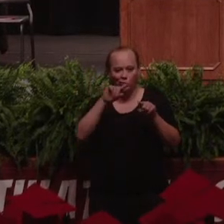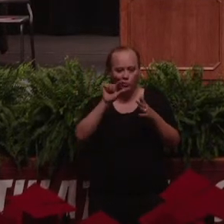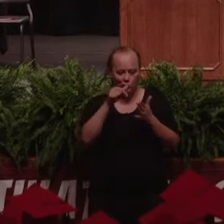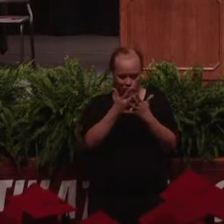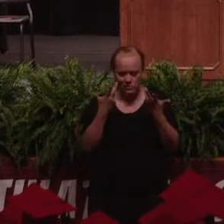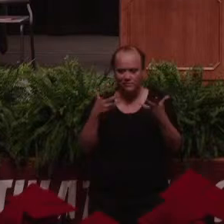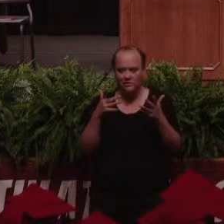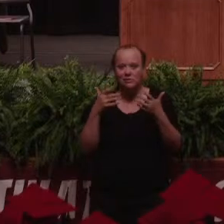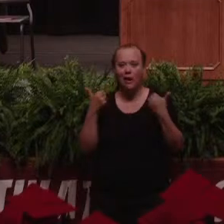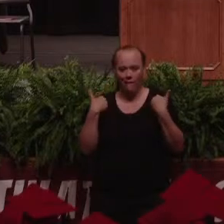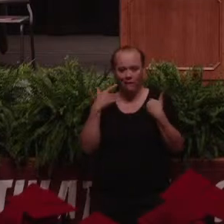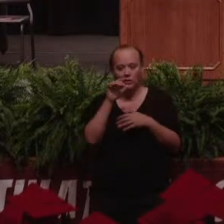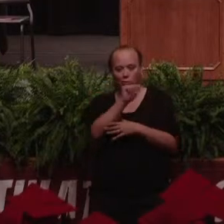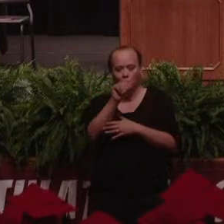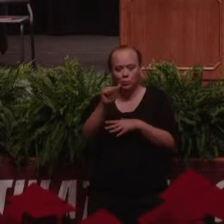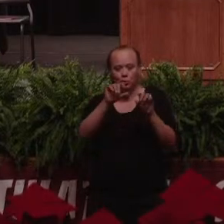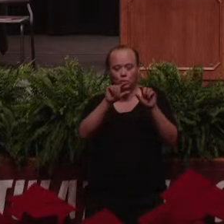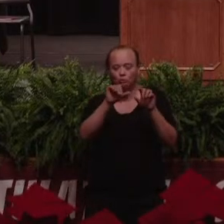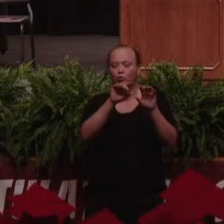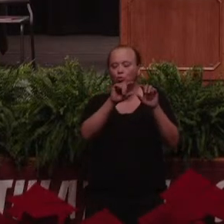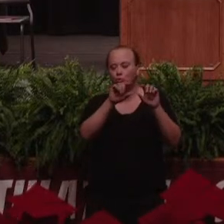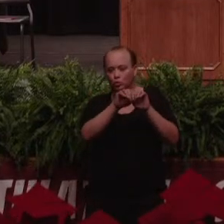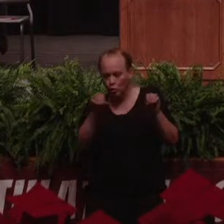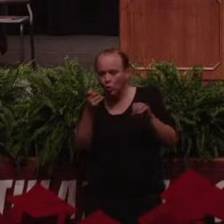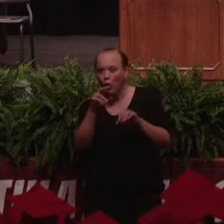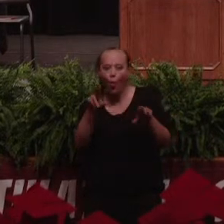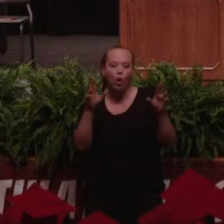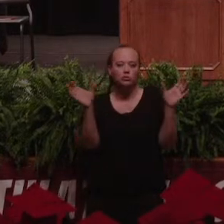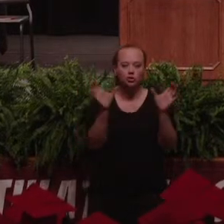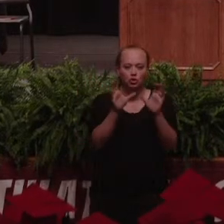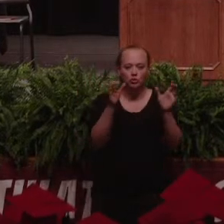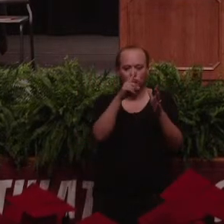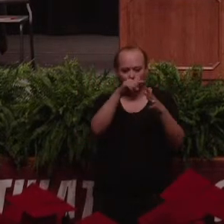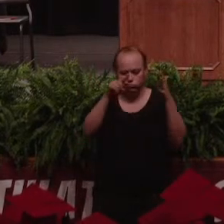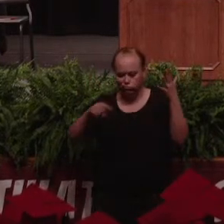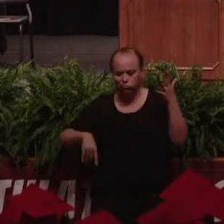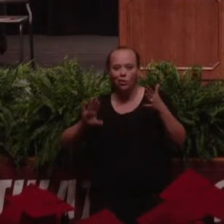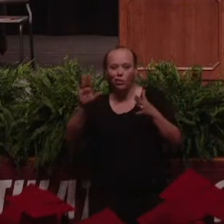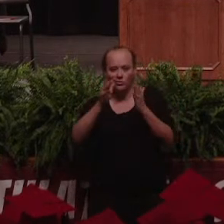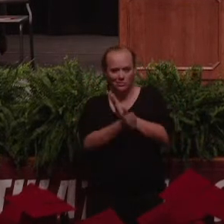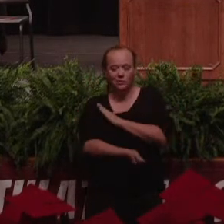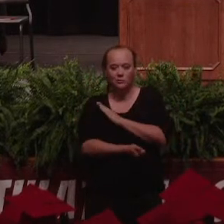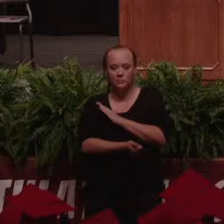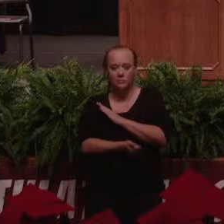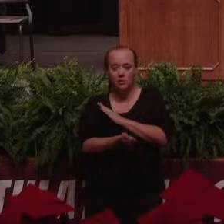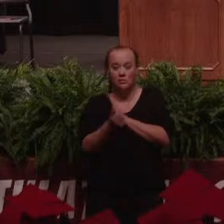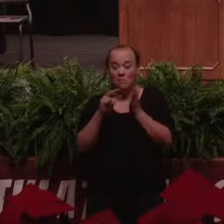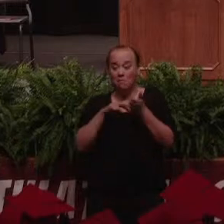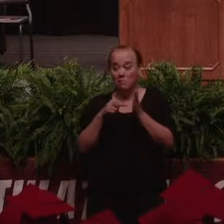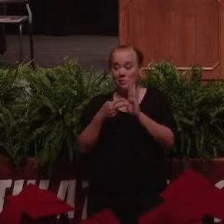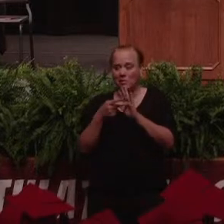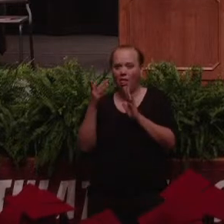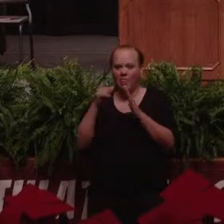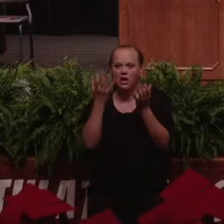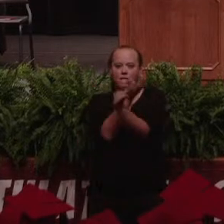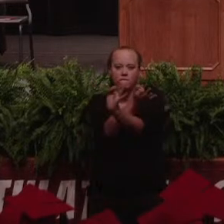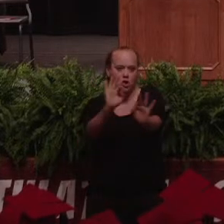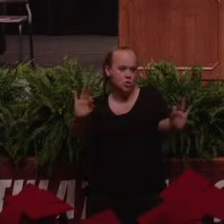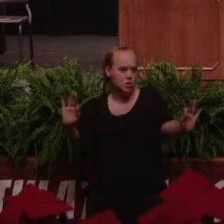graduate with an associate's degree or a certification in a various skill. And that is tuition